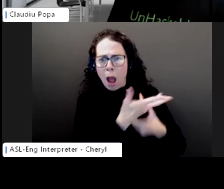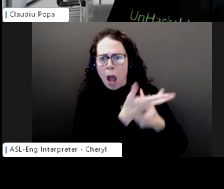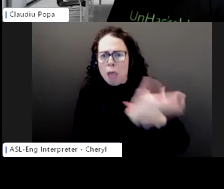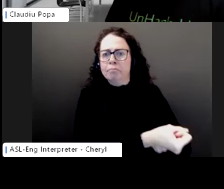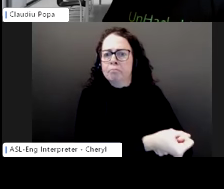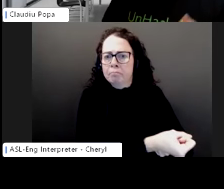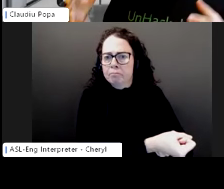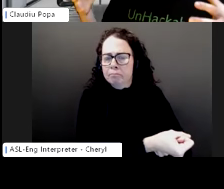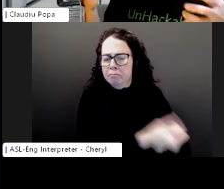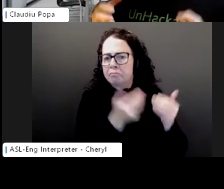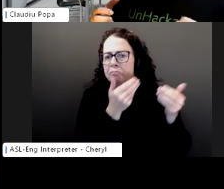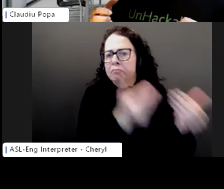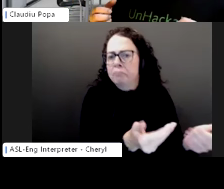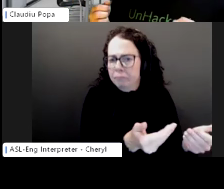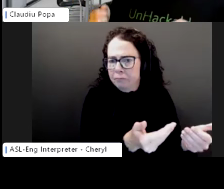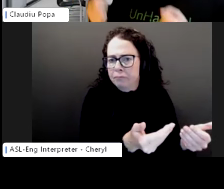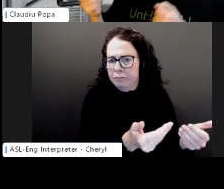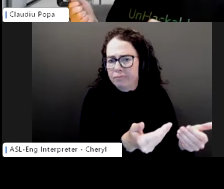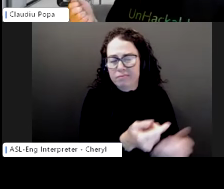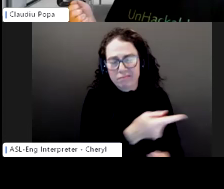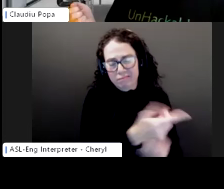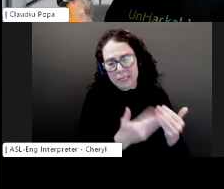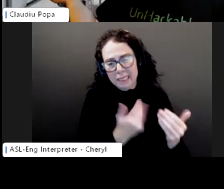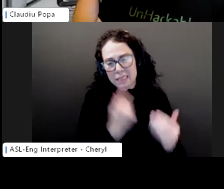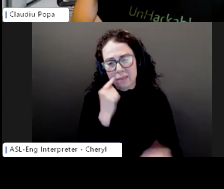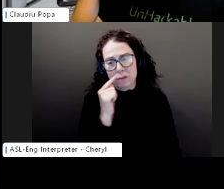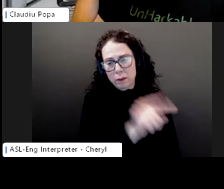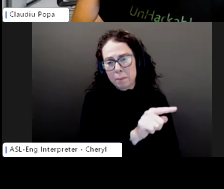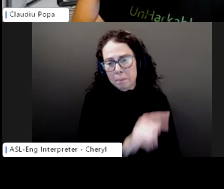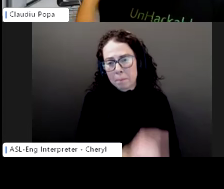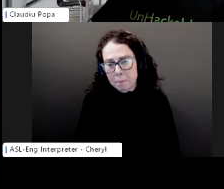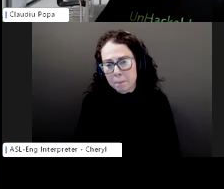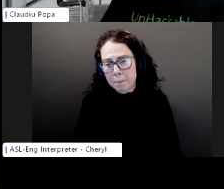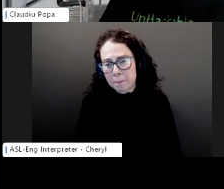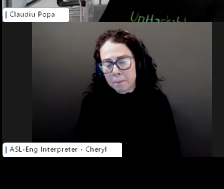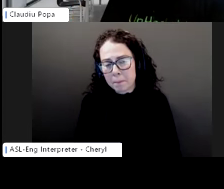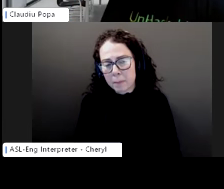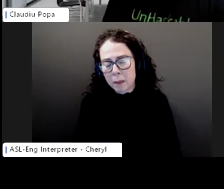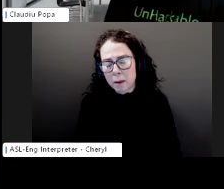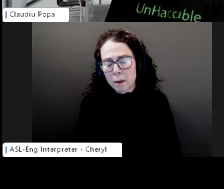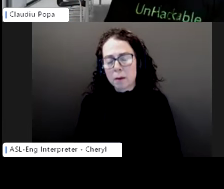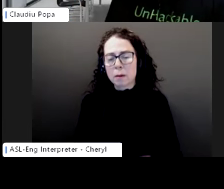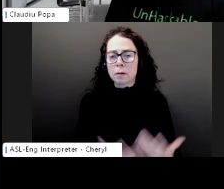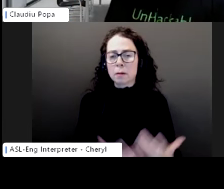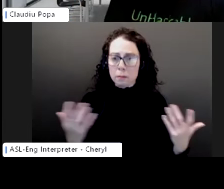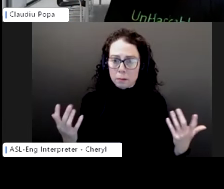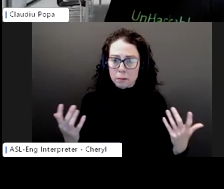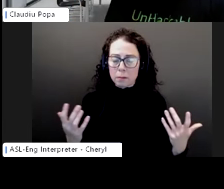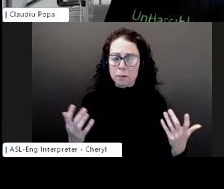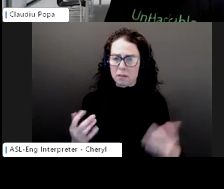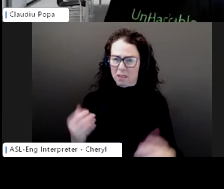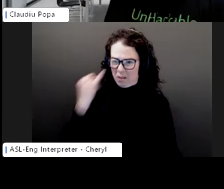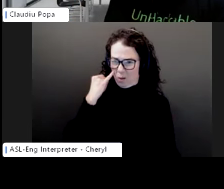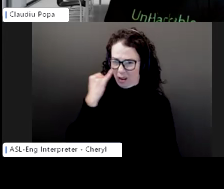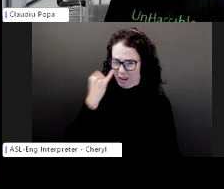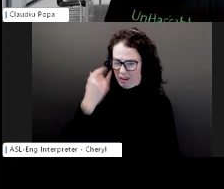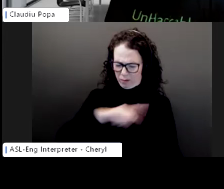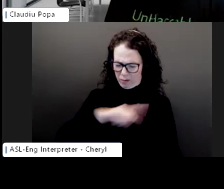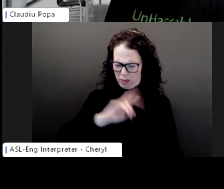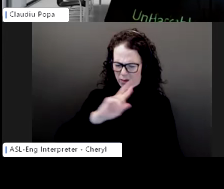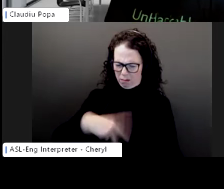easy for a scammer. So if we wanted to keep on wearing this hat of a cyber criminal, it's